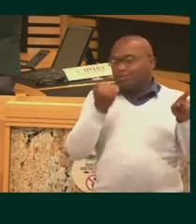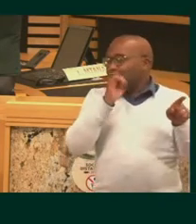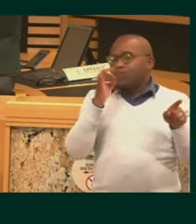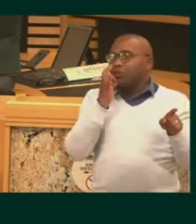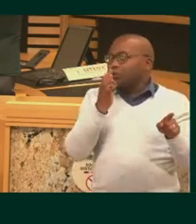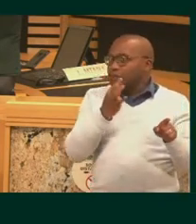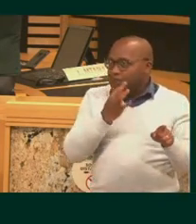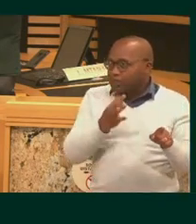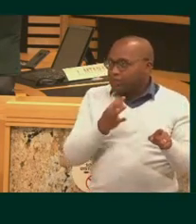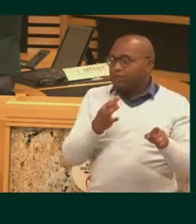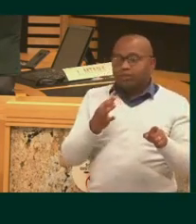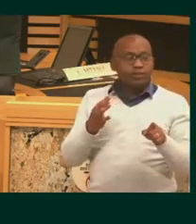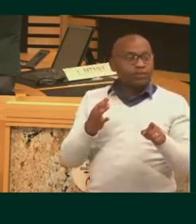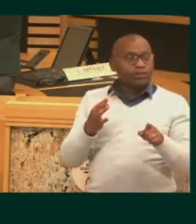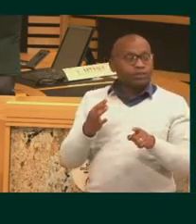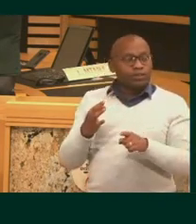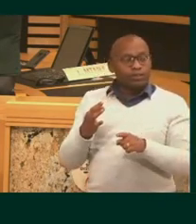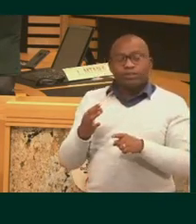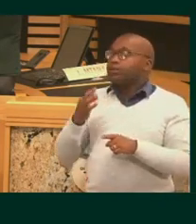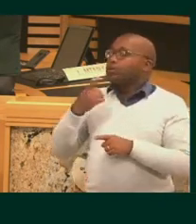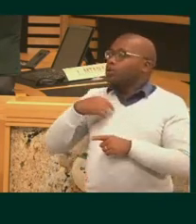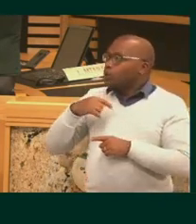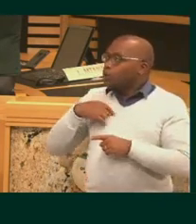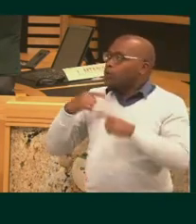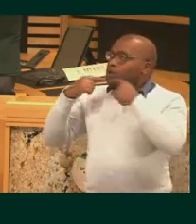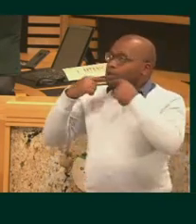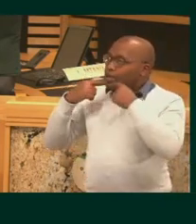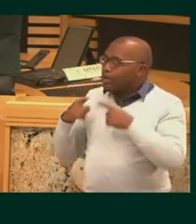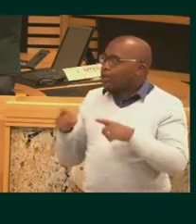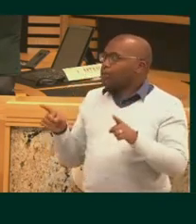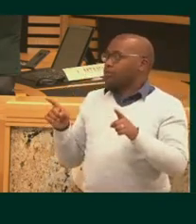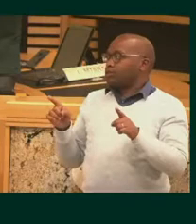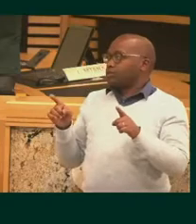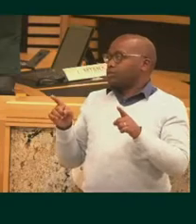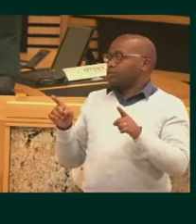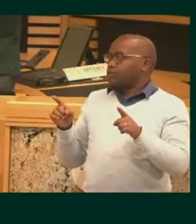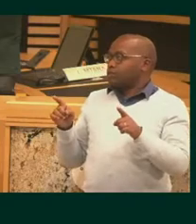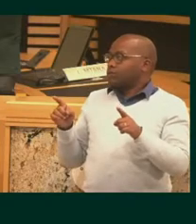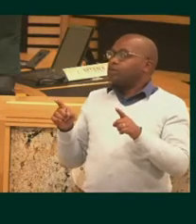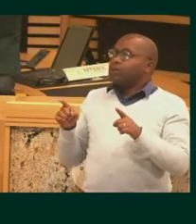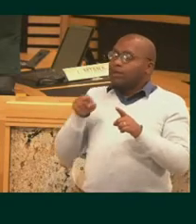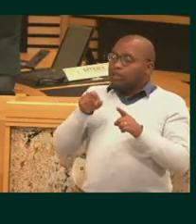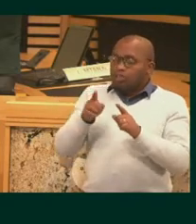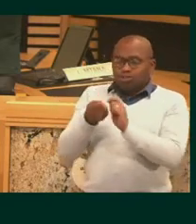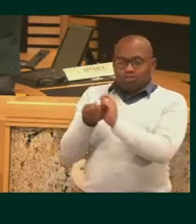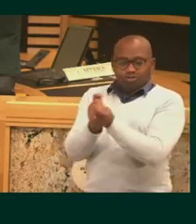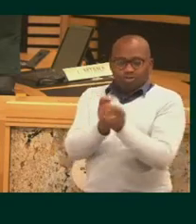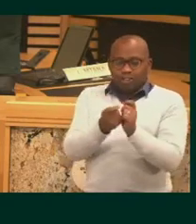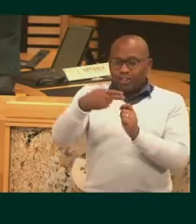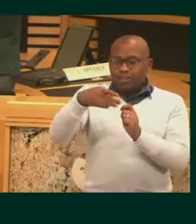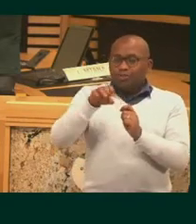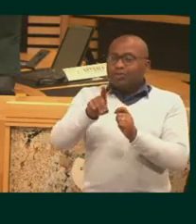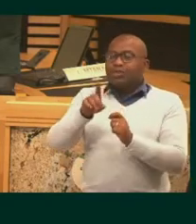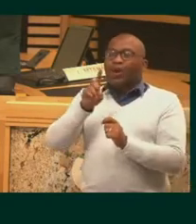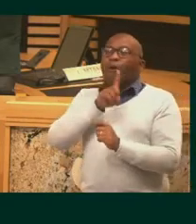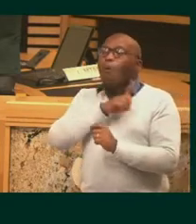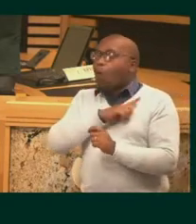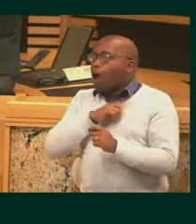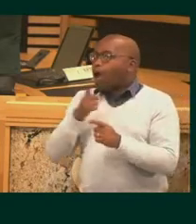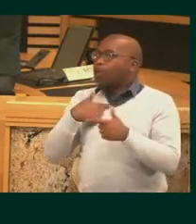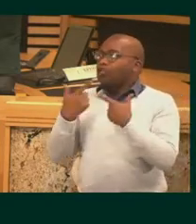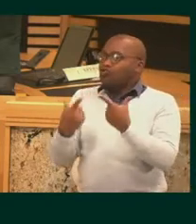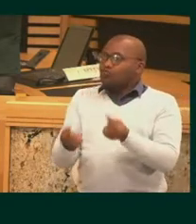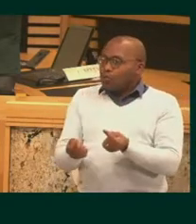allowing outlined when he announced the crack Tim the whole reallocation of the HS of government was to in